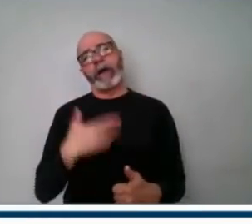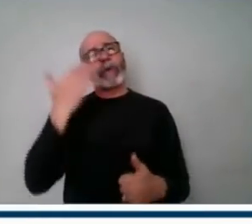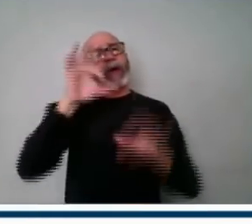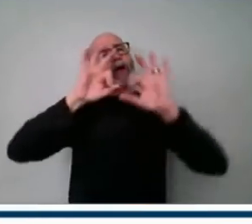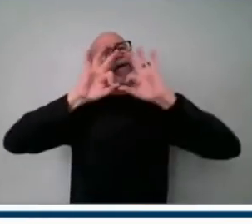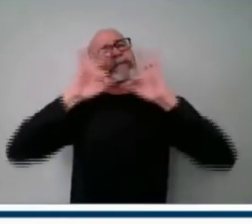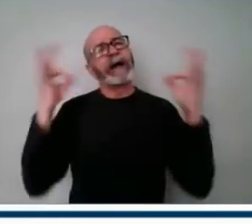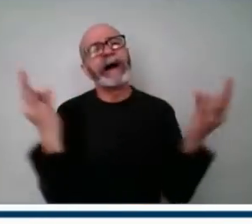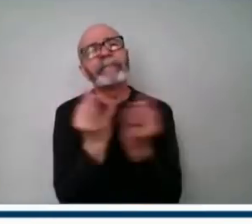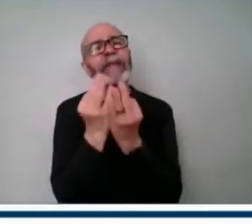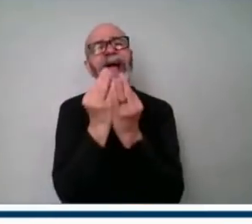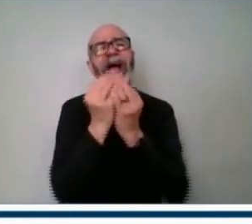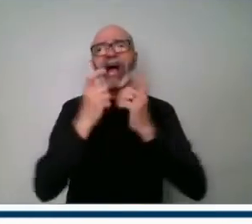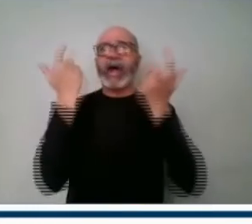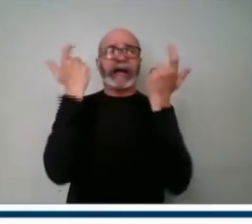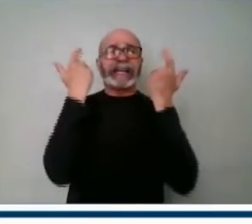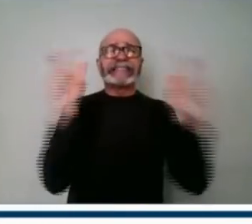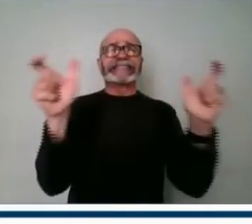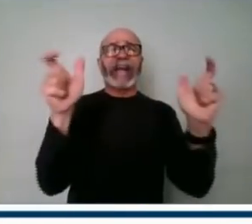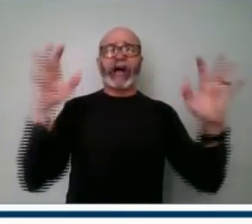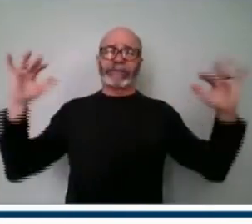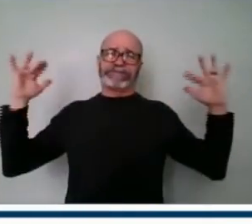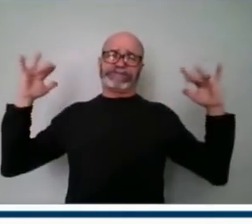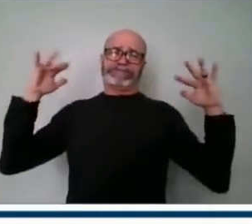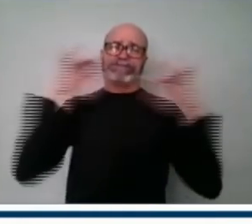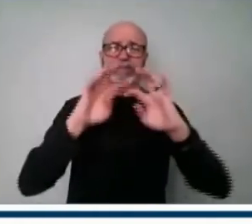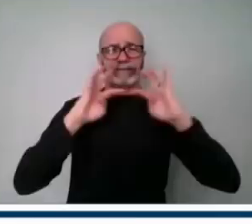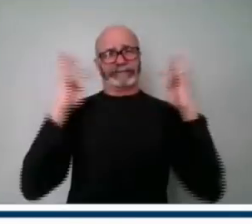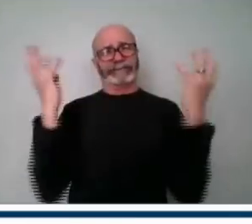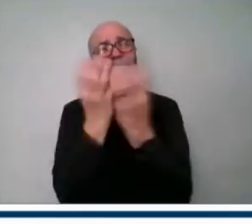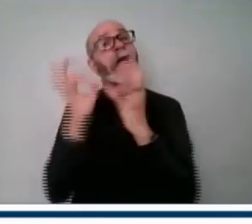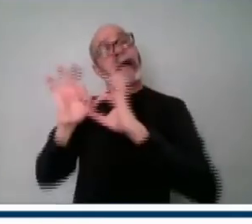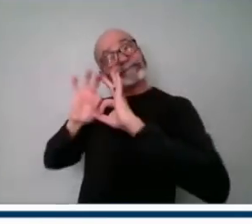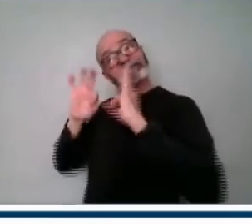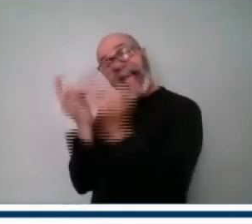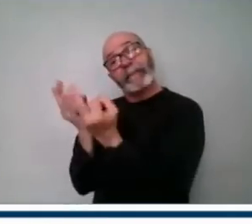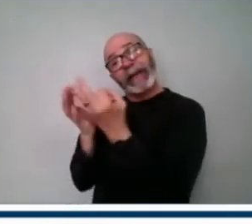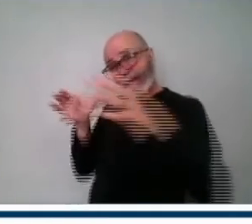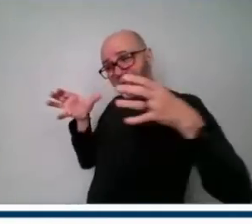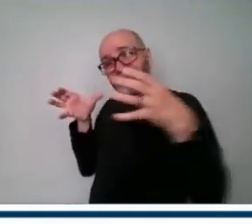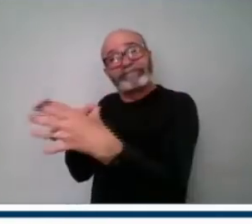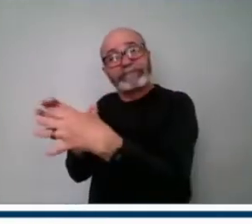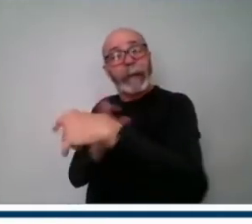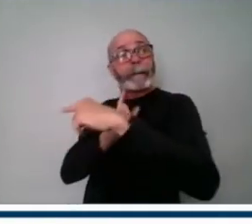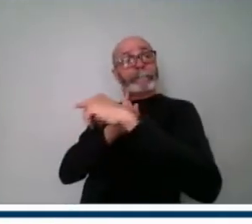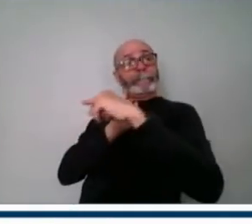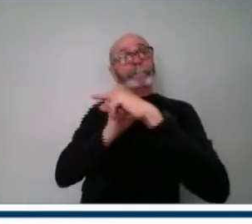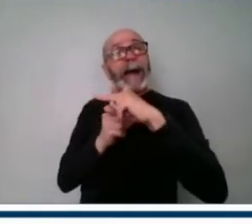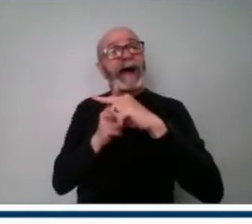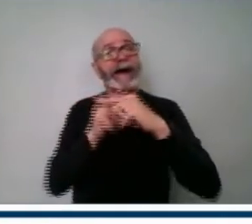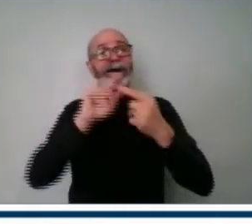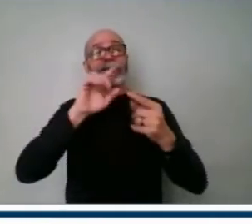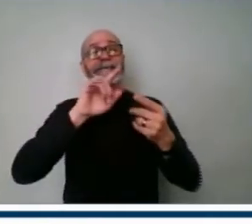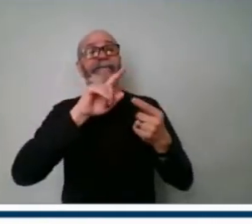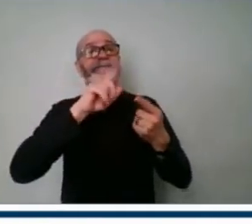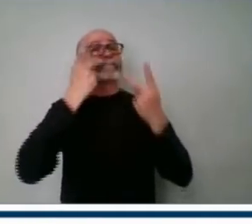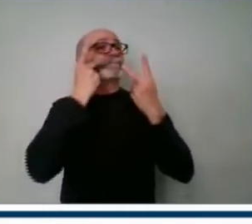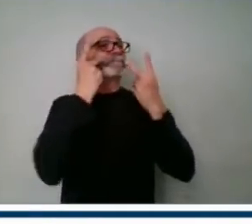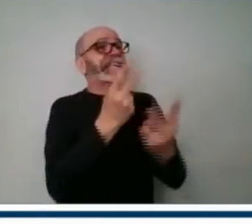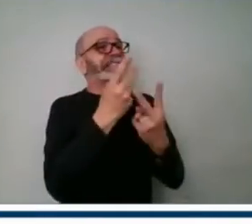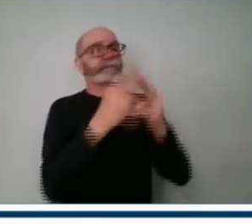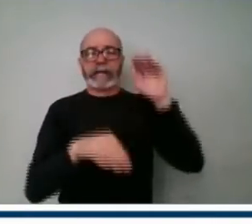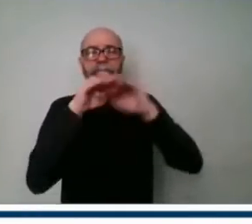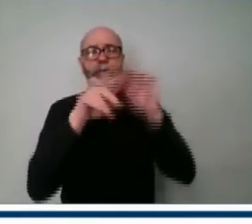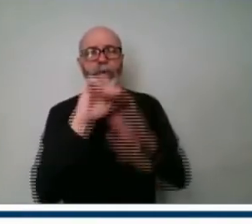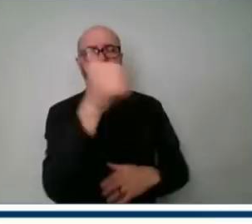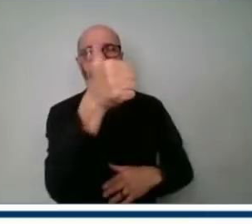have your family or household plus an additional 10 visitors in your home. I know that you're probably excited